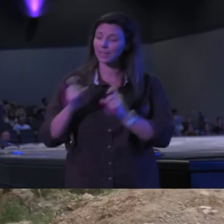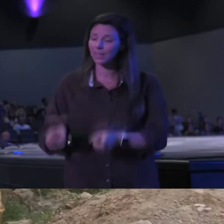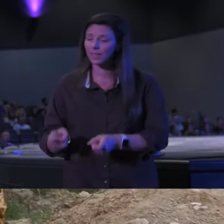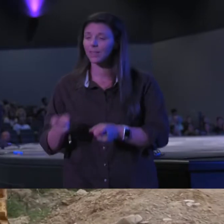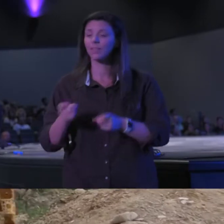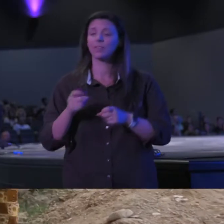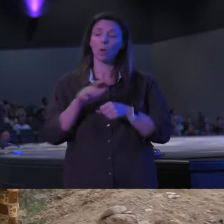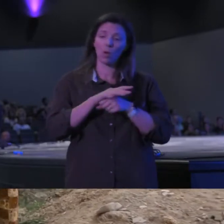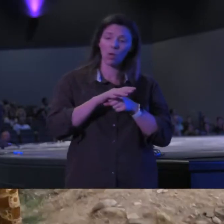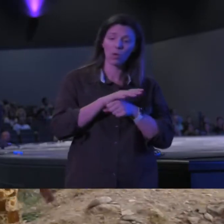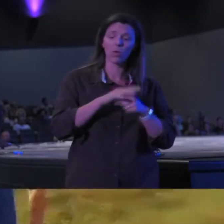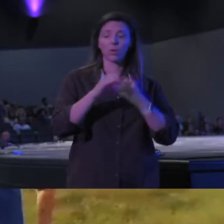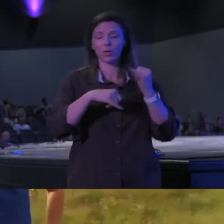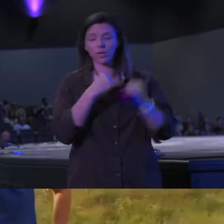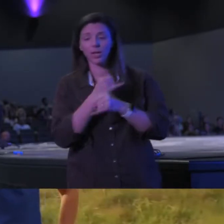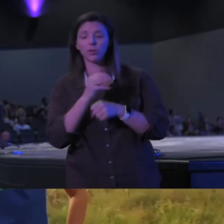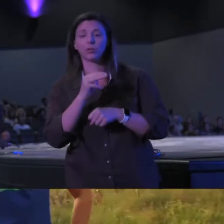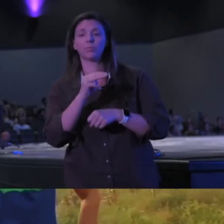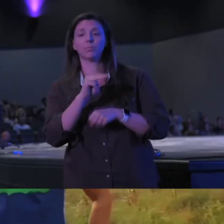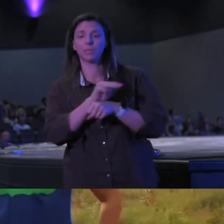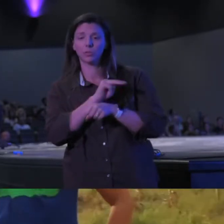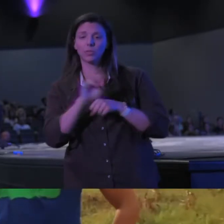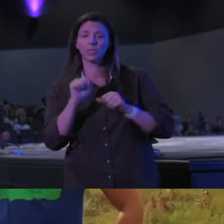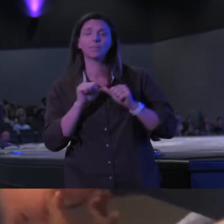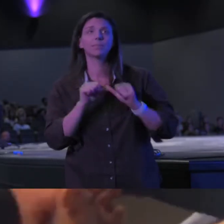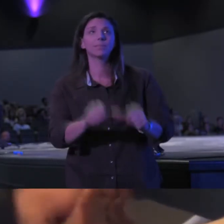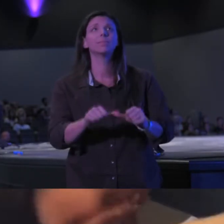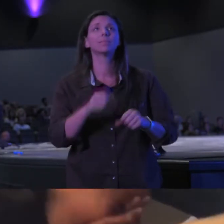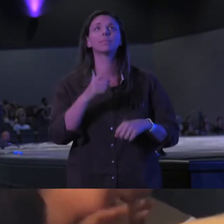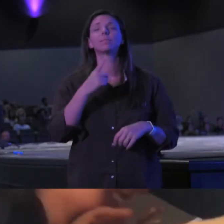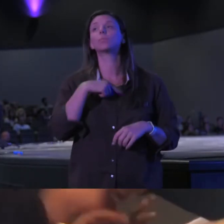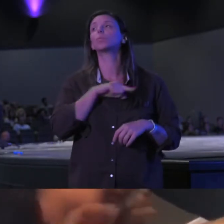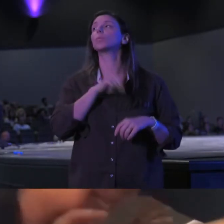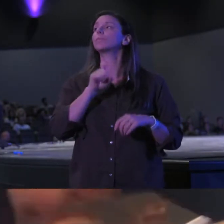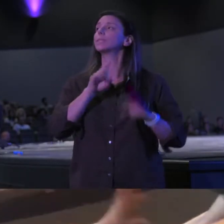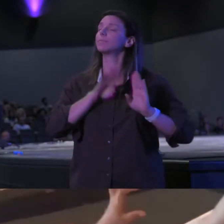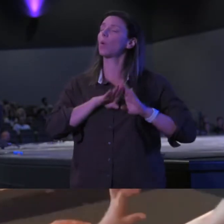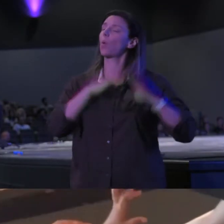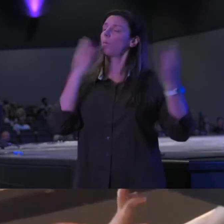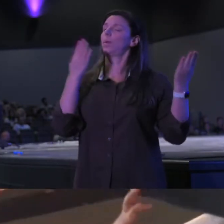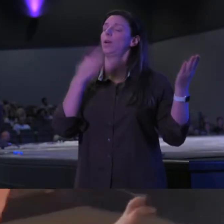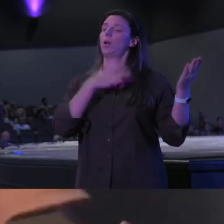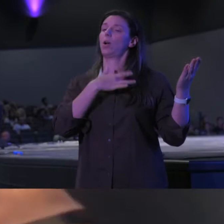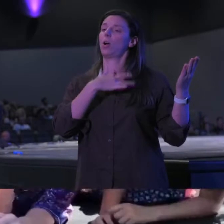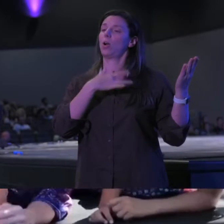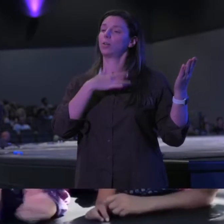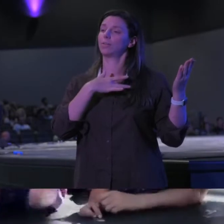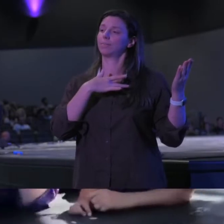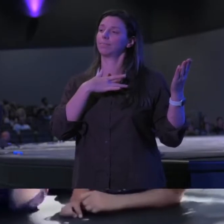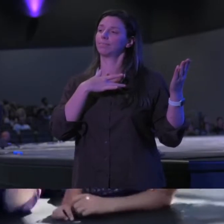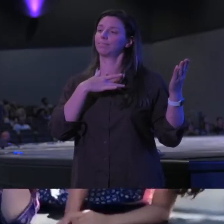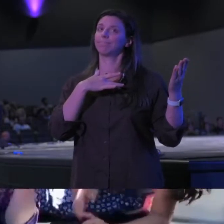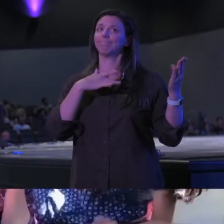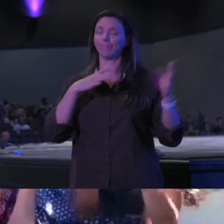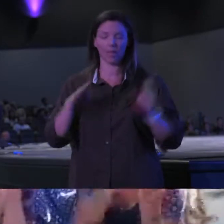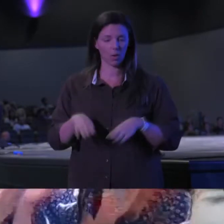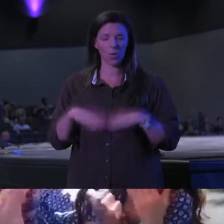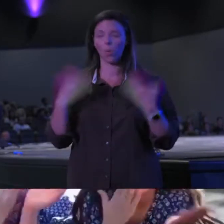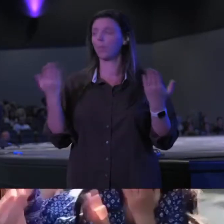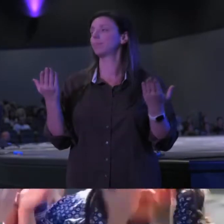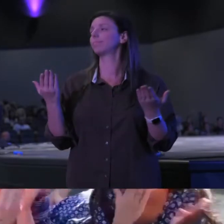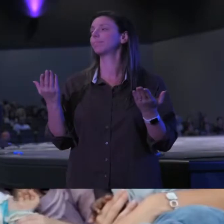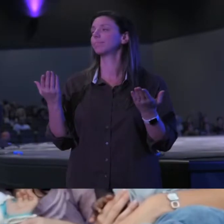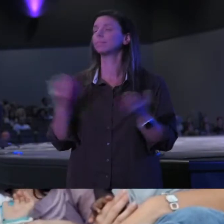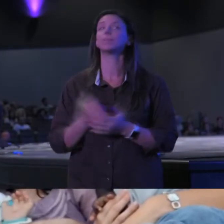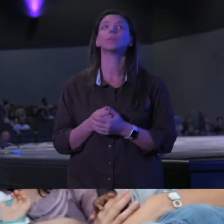international ministries can continue in this work. We must open our hearts and our homes. Church, you may be